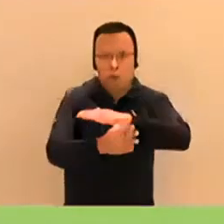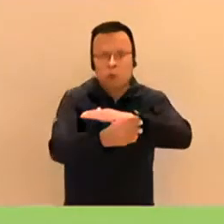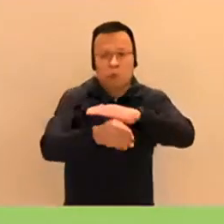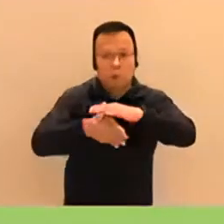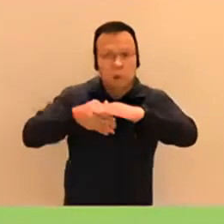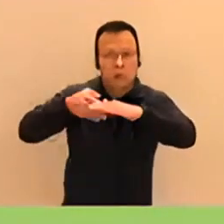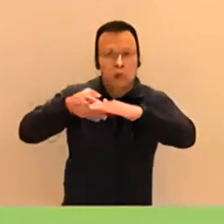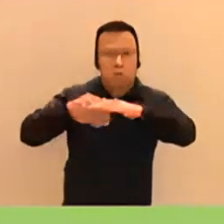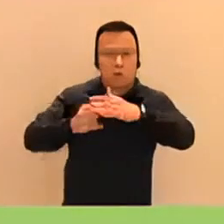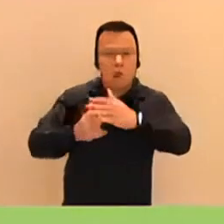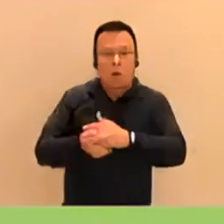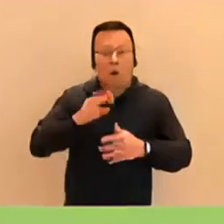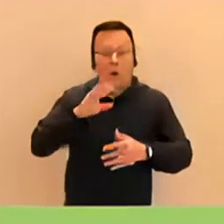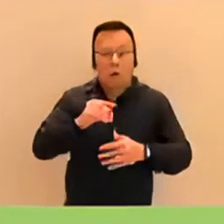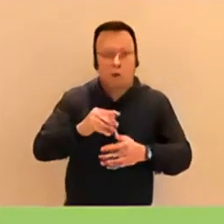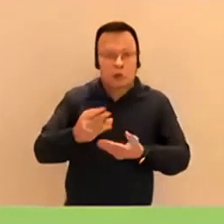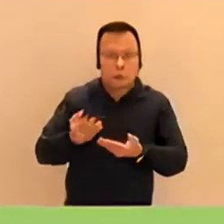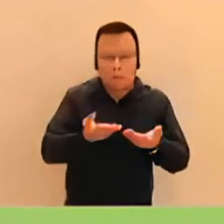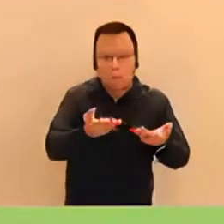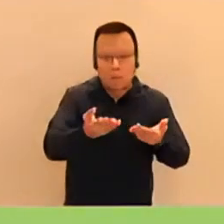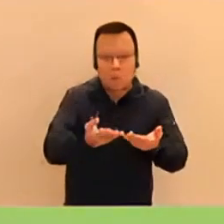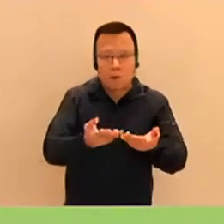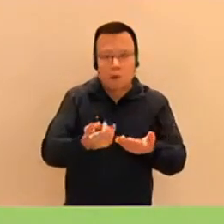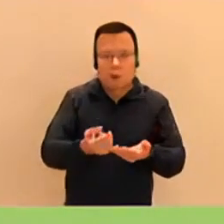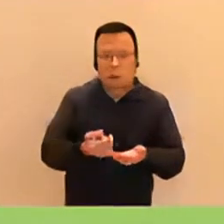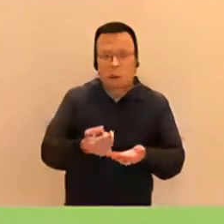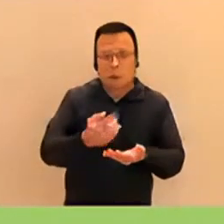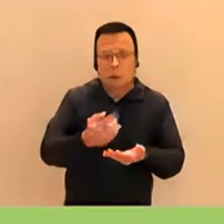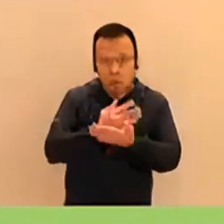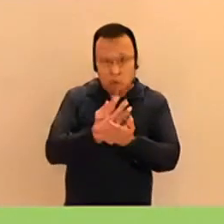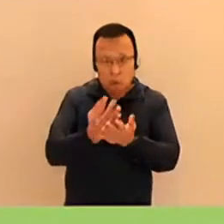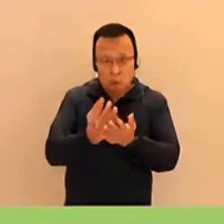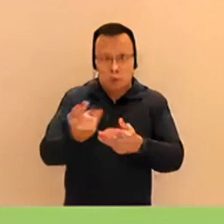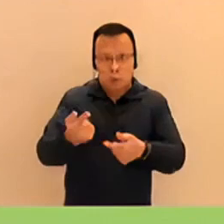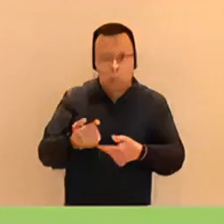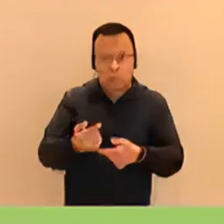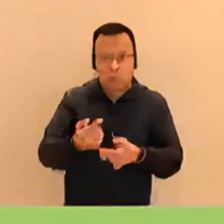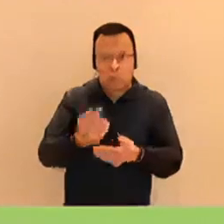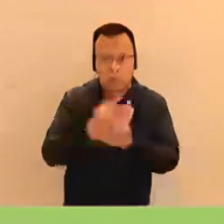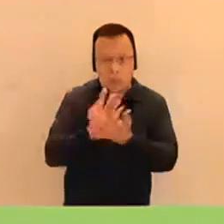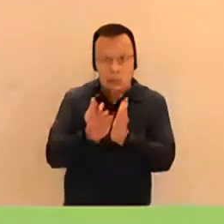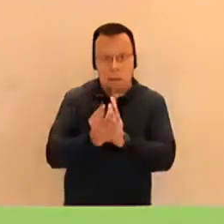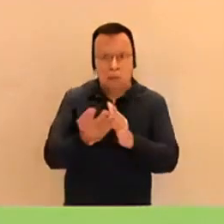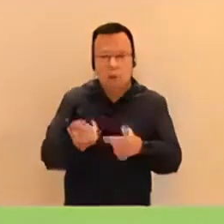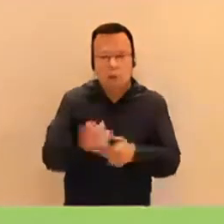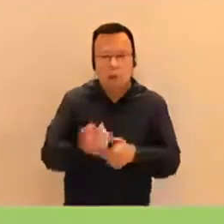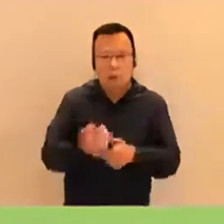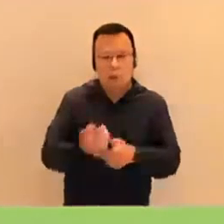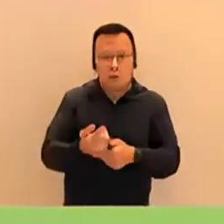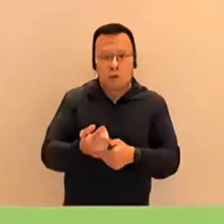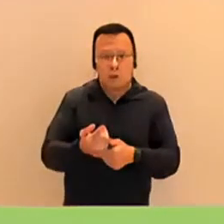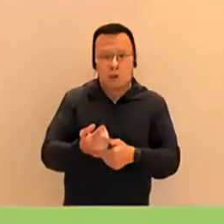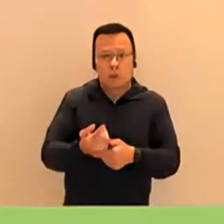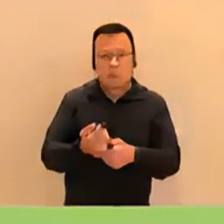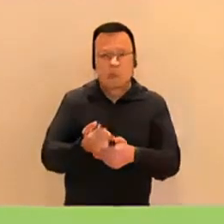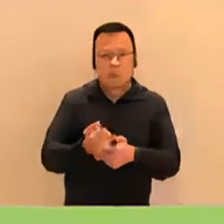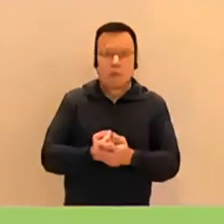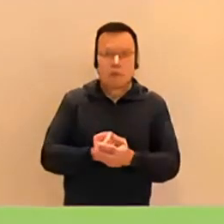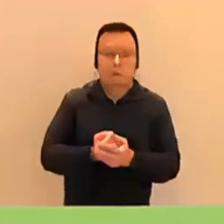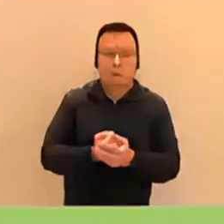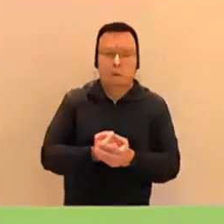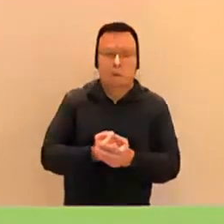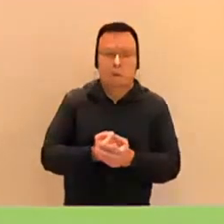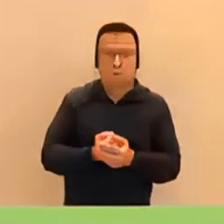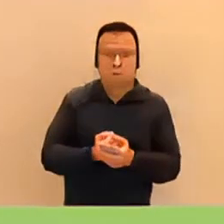these common utility tunnels will effectively avoid public disturbance and the associated energy consumption and